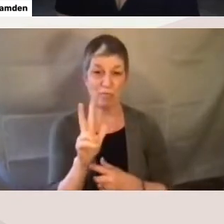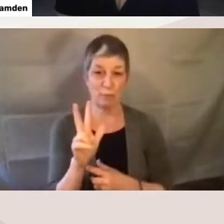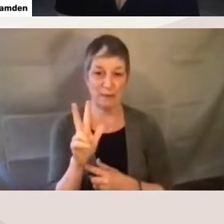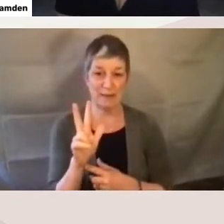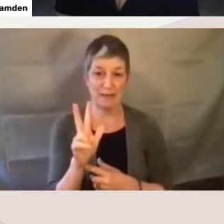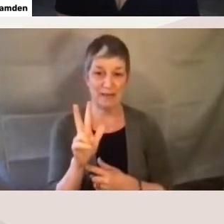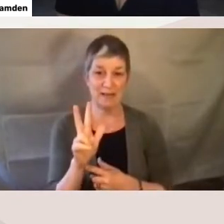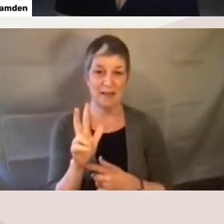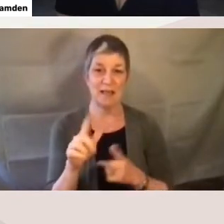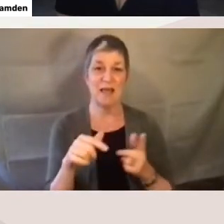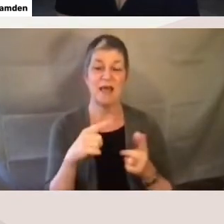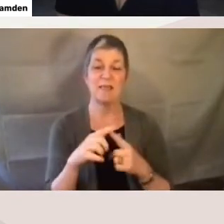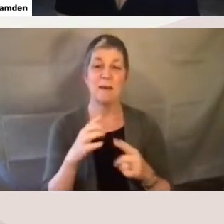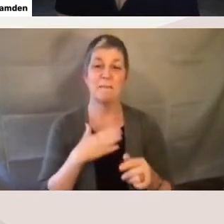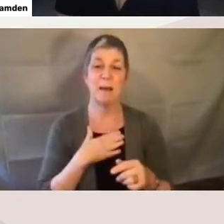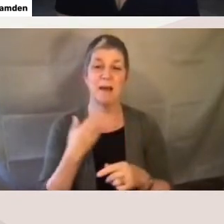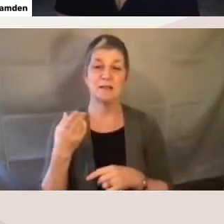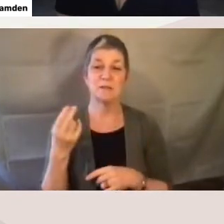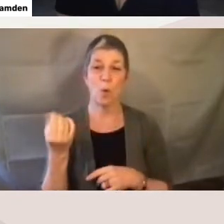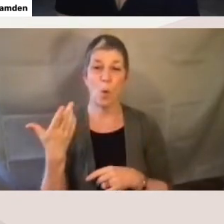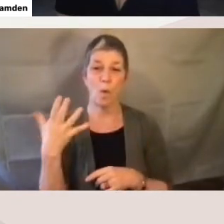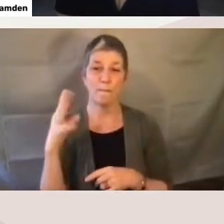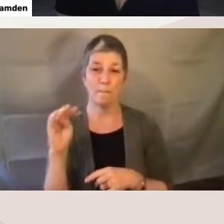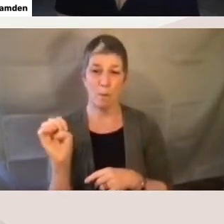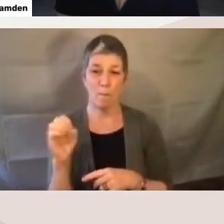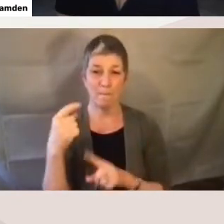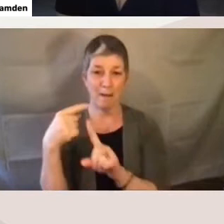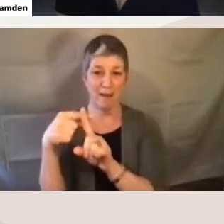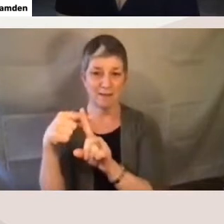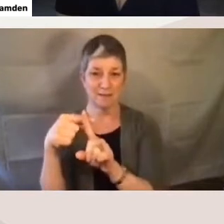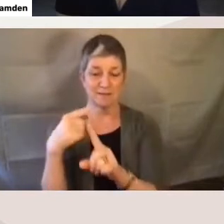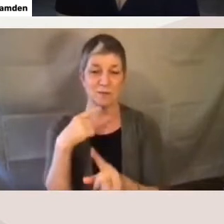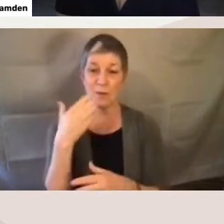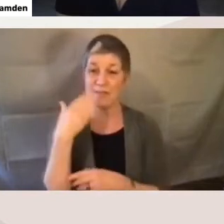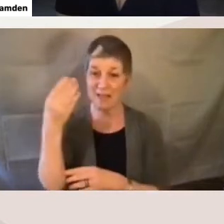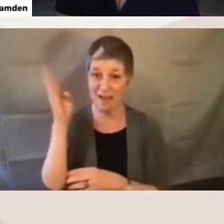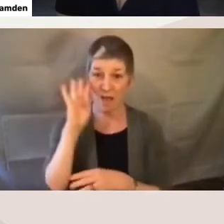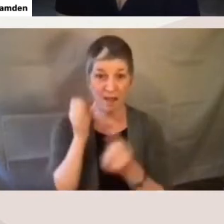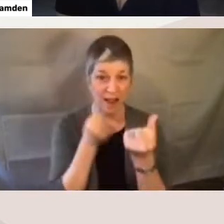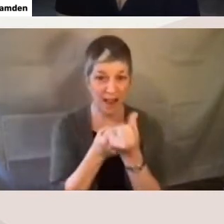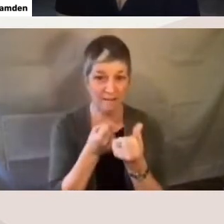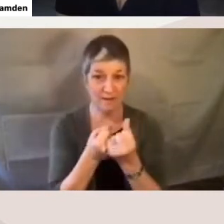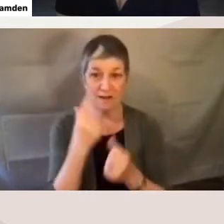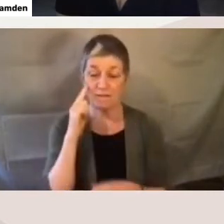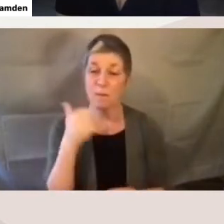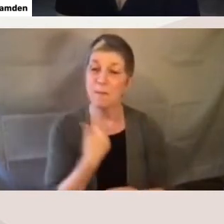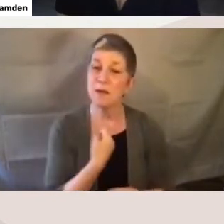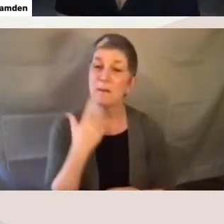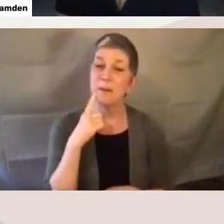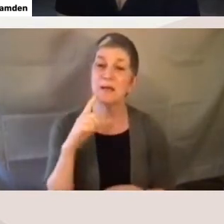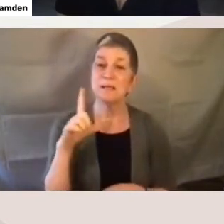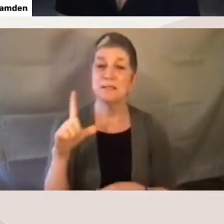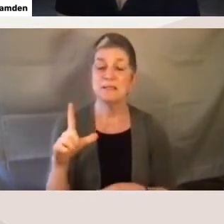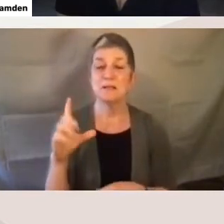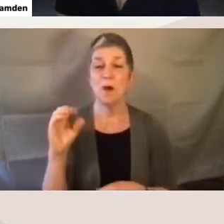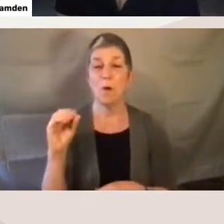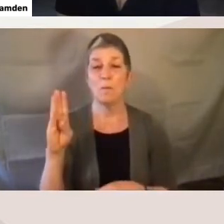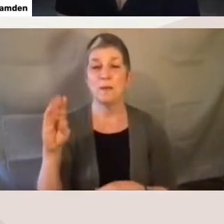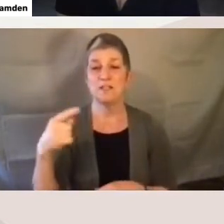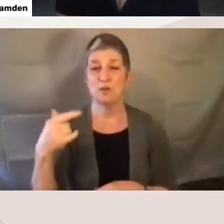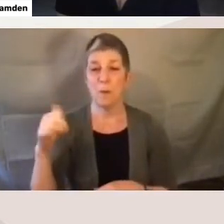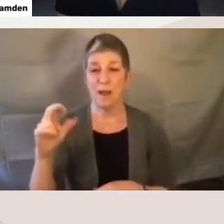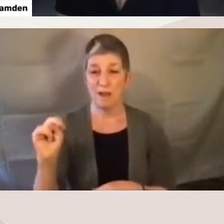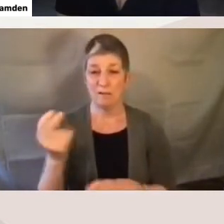mine's hormone positive. So I thank God that I advocated for myself, because the OBGYN that I had back then,